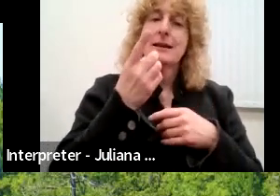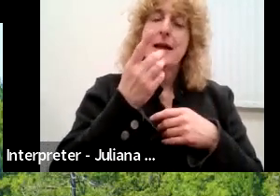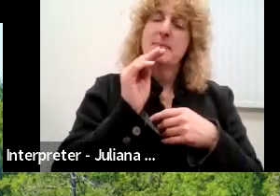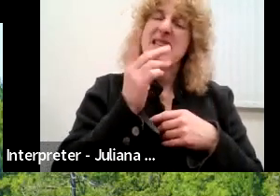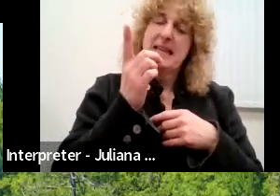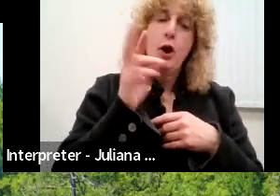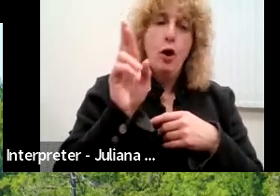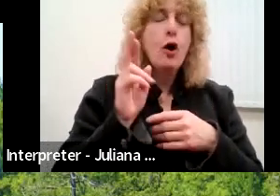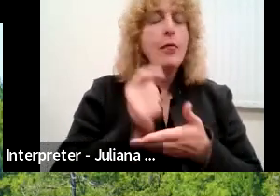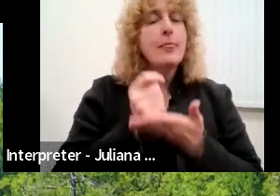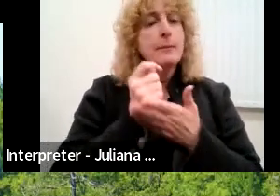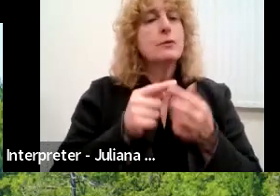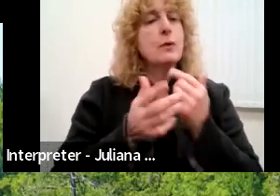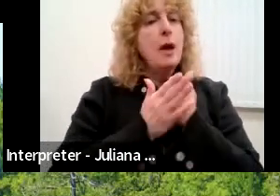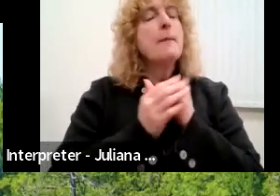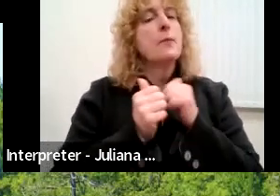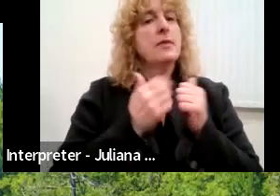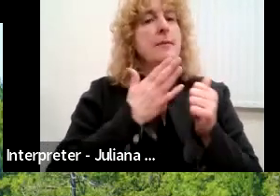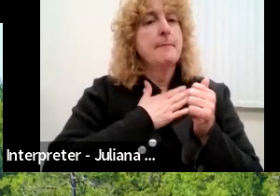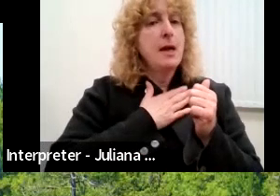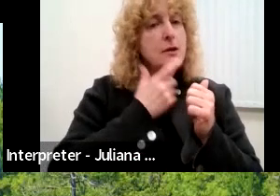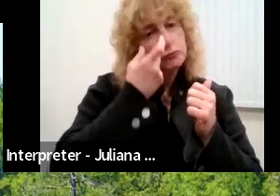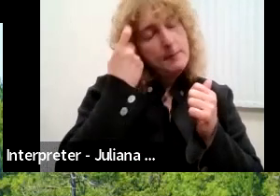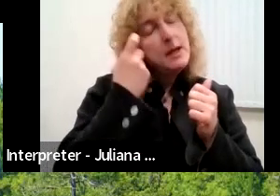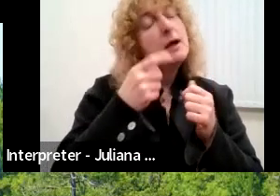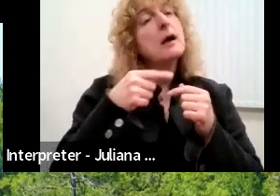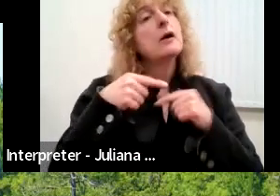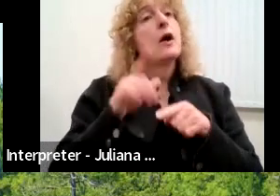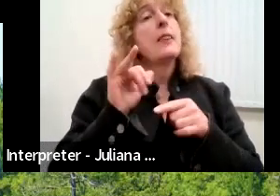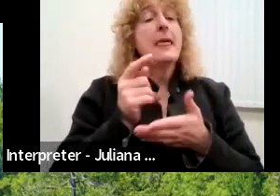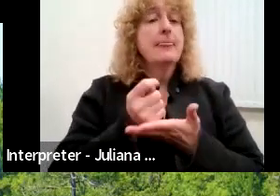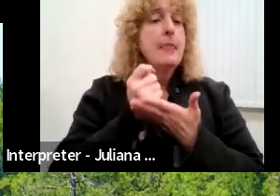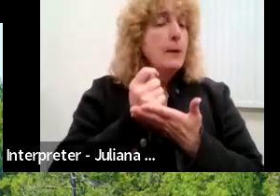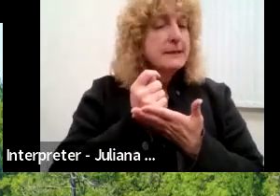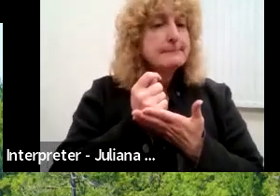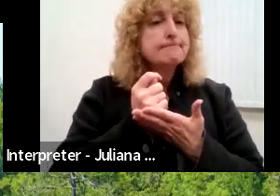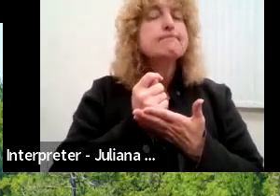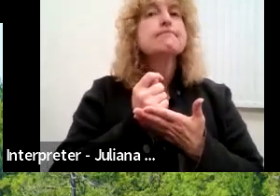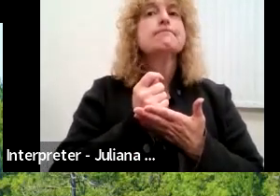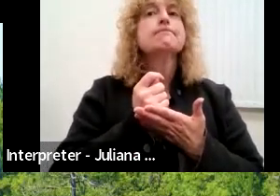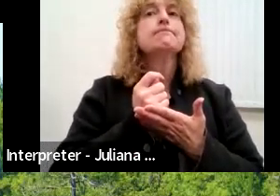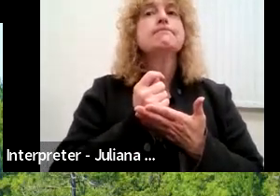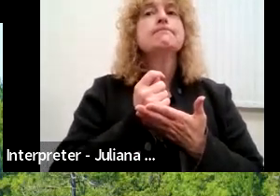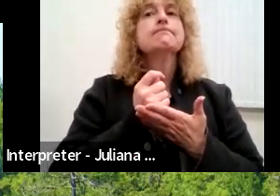with my trauma, and in that therapy you